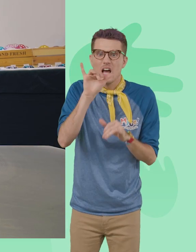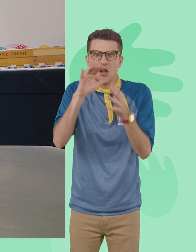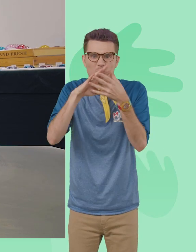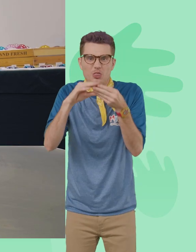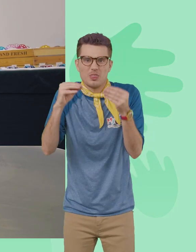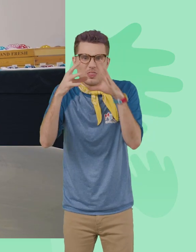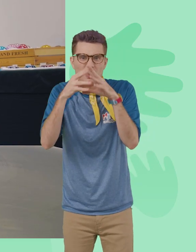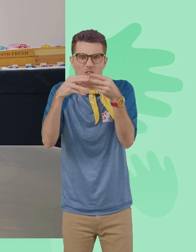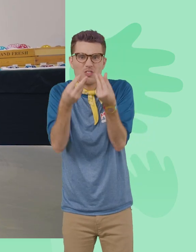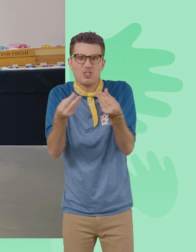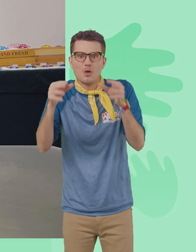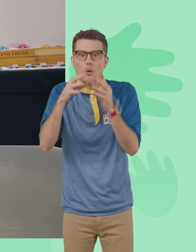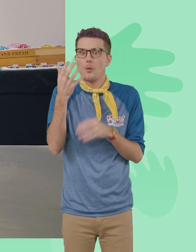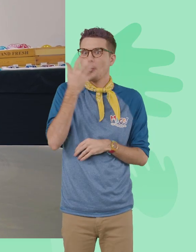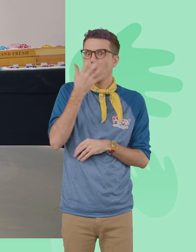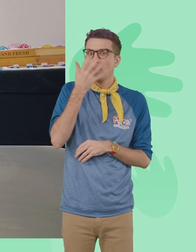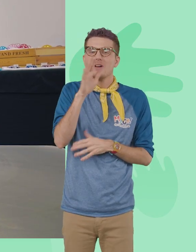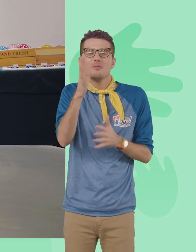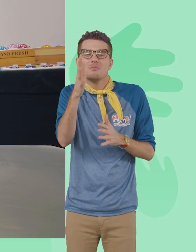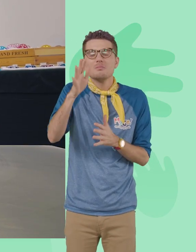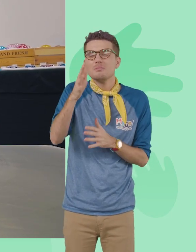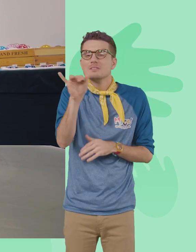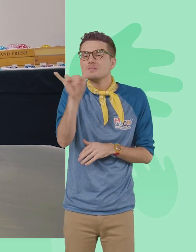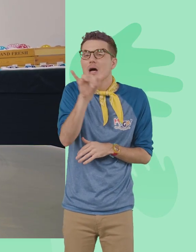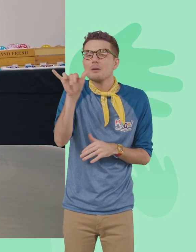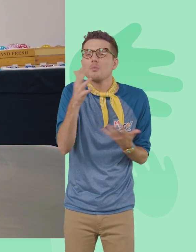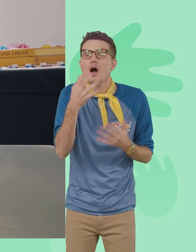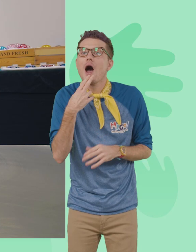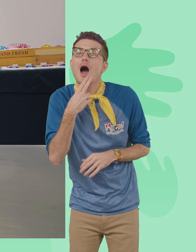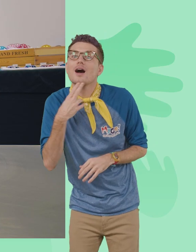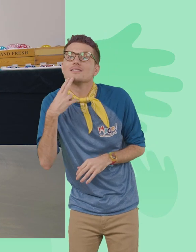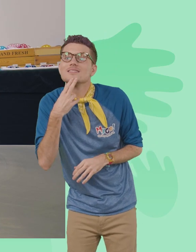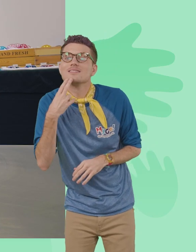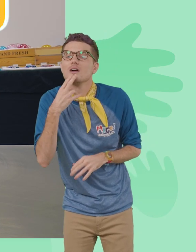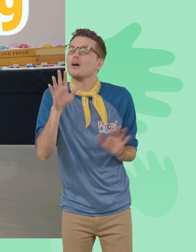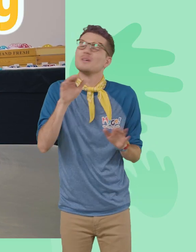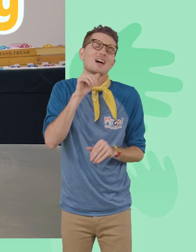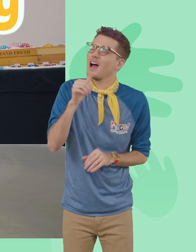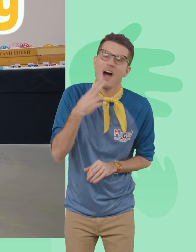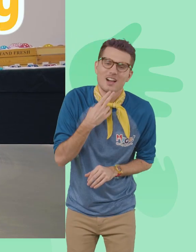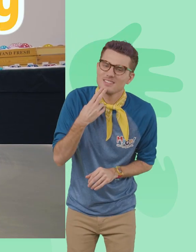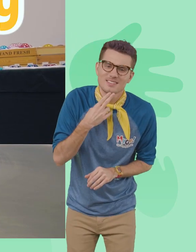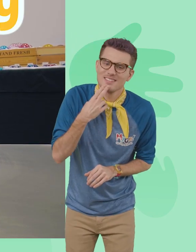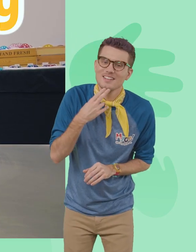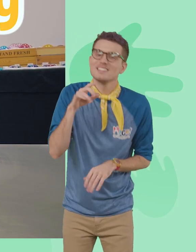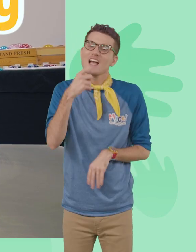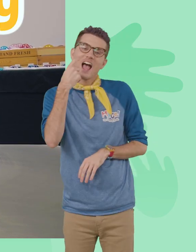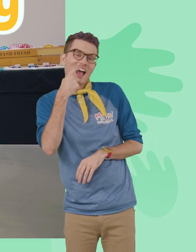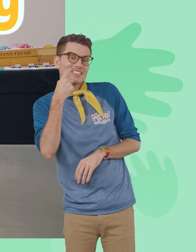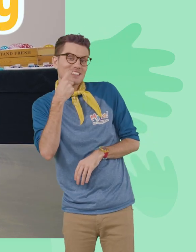a liquid. Whoa. Yeah. Kind of like honey, but not honey. It's glass.